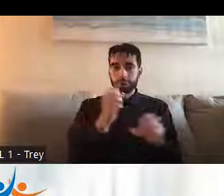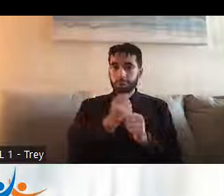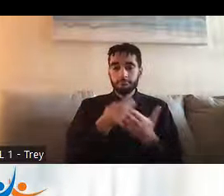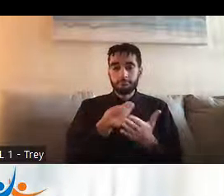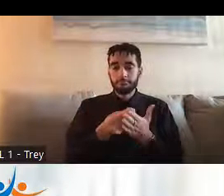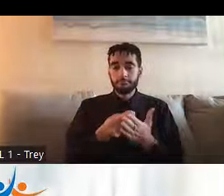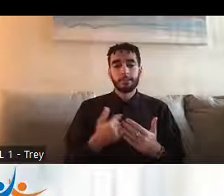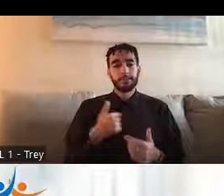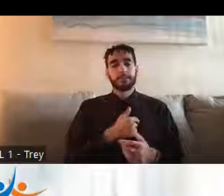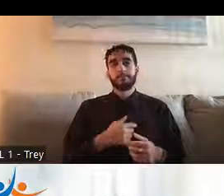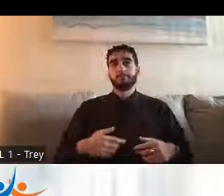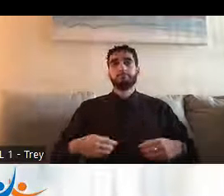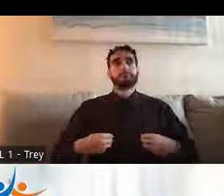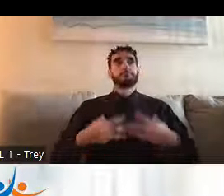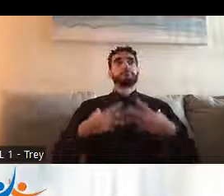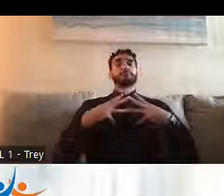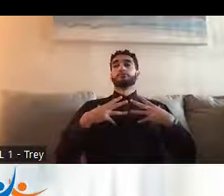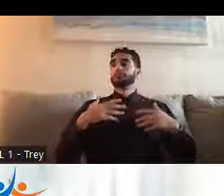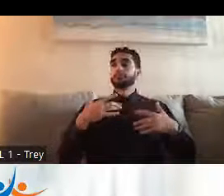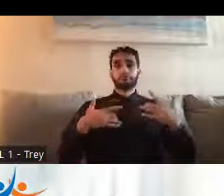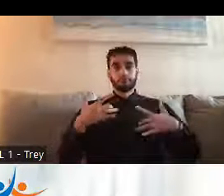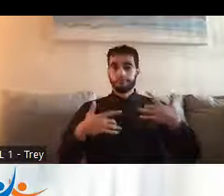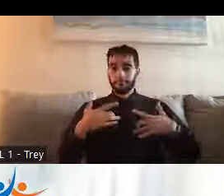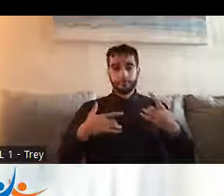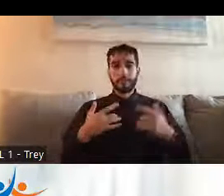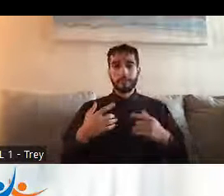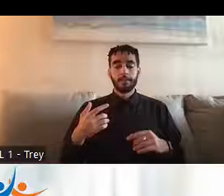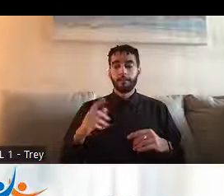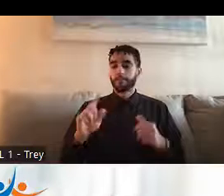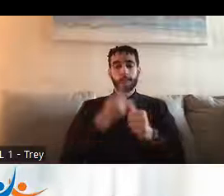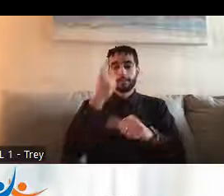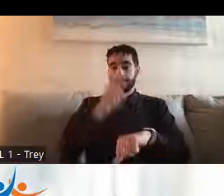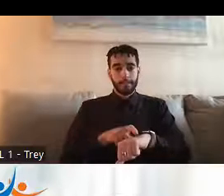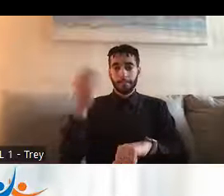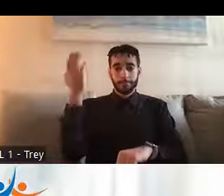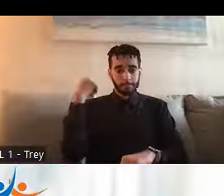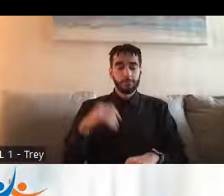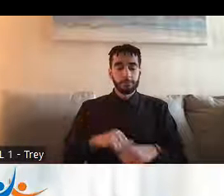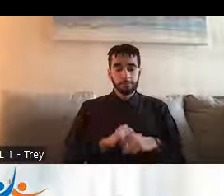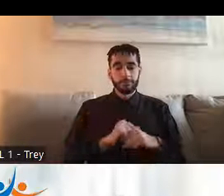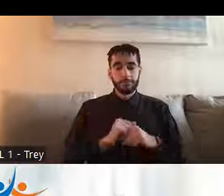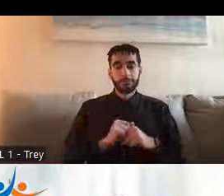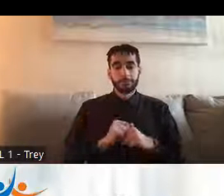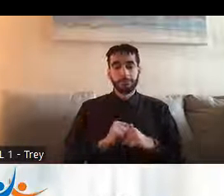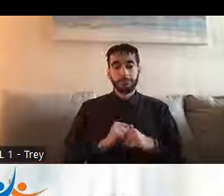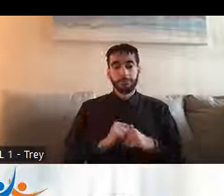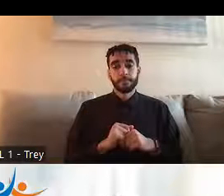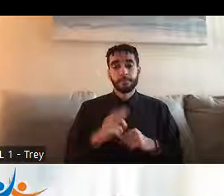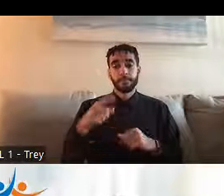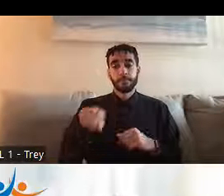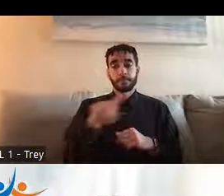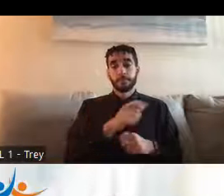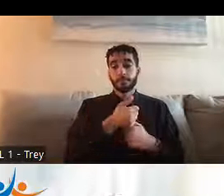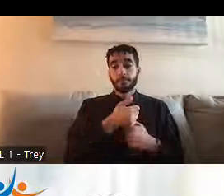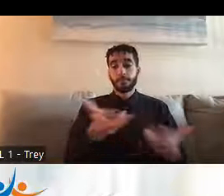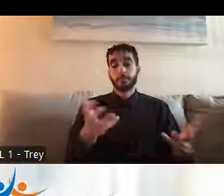the first time that California has been awarded under the CDC BOLD program awards. So awardees were funded under one